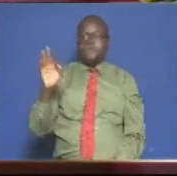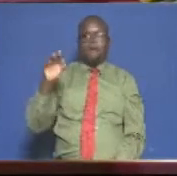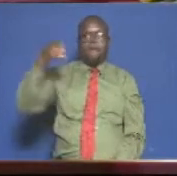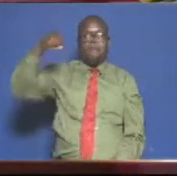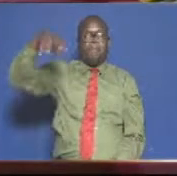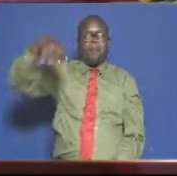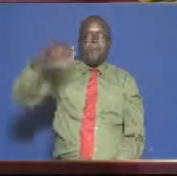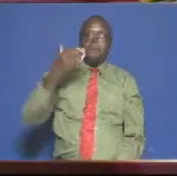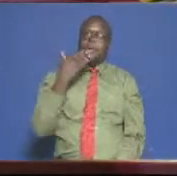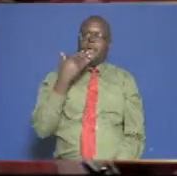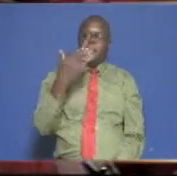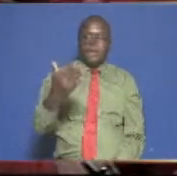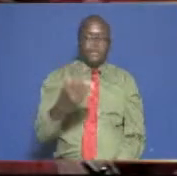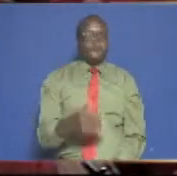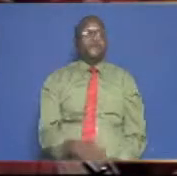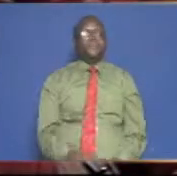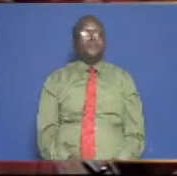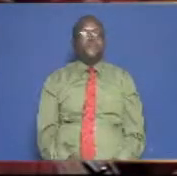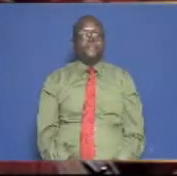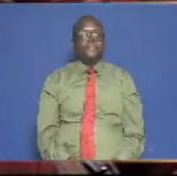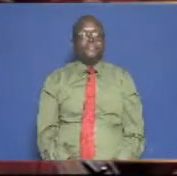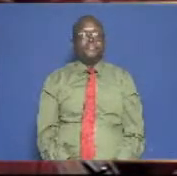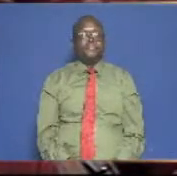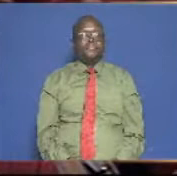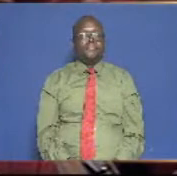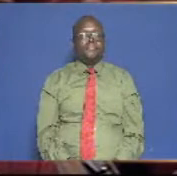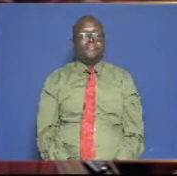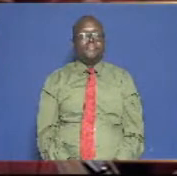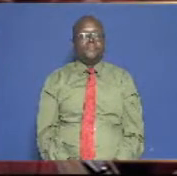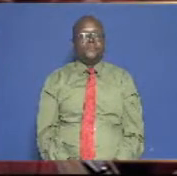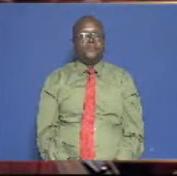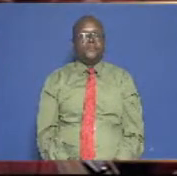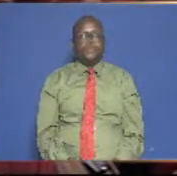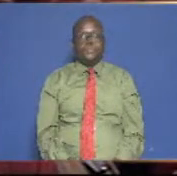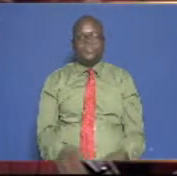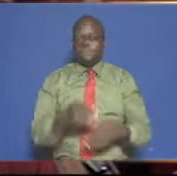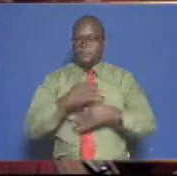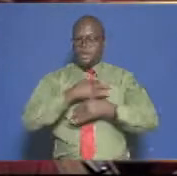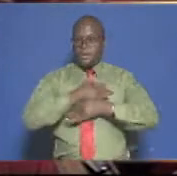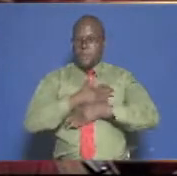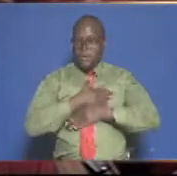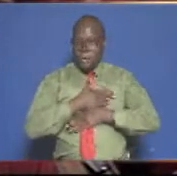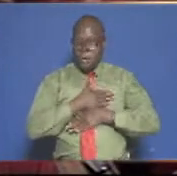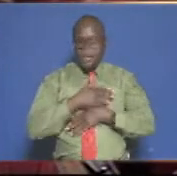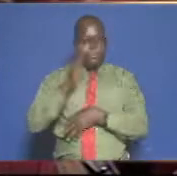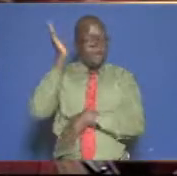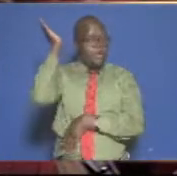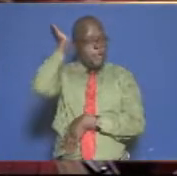Thank you, Honorable Speaker. Honorable Duale.